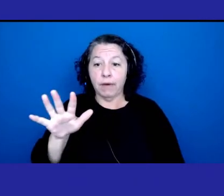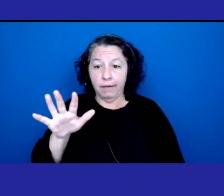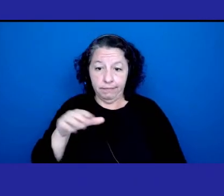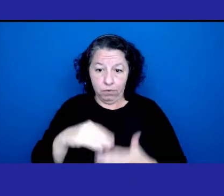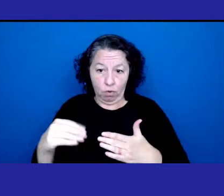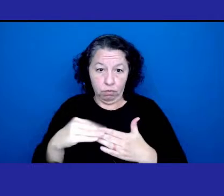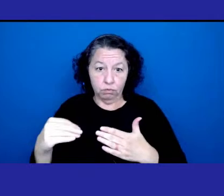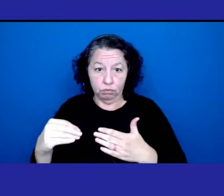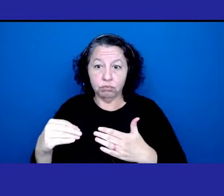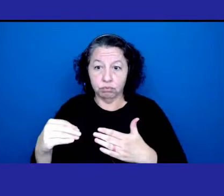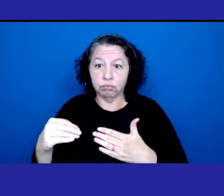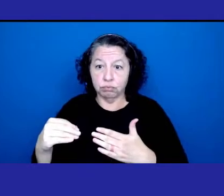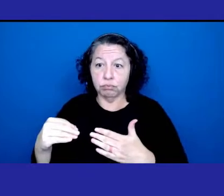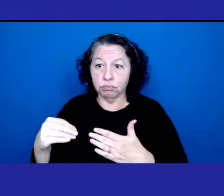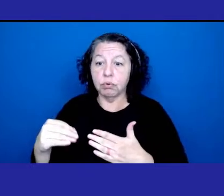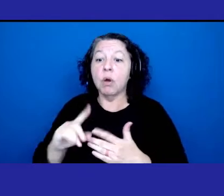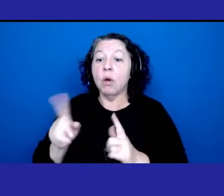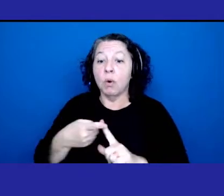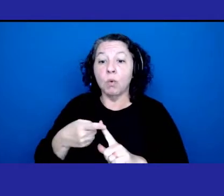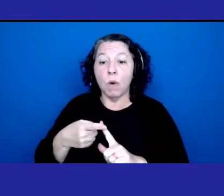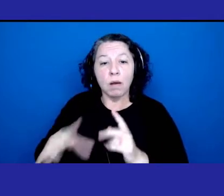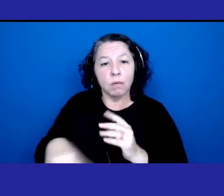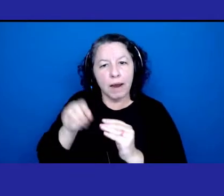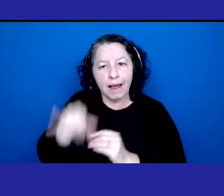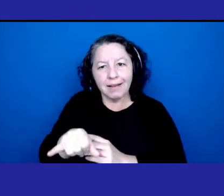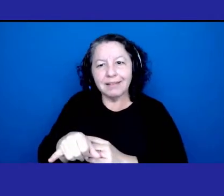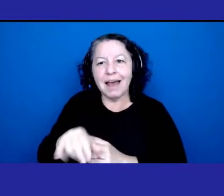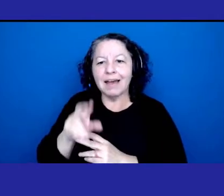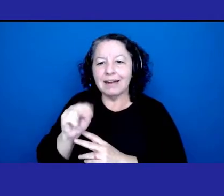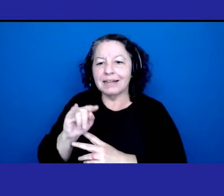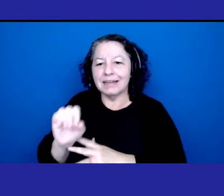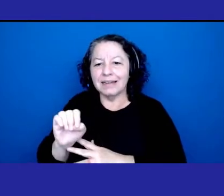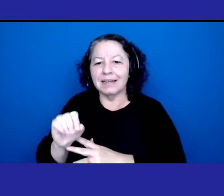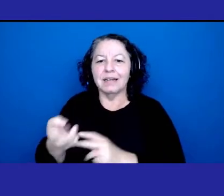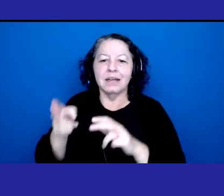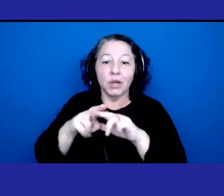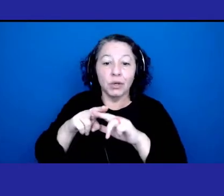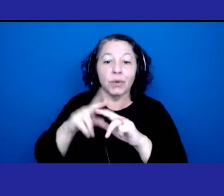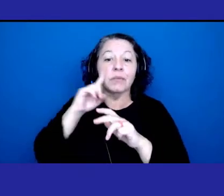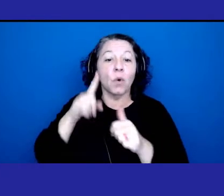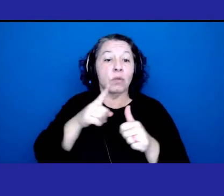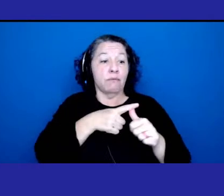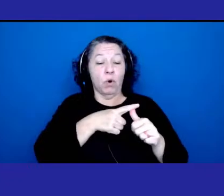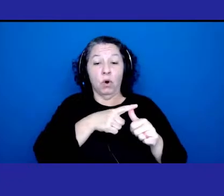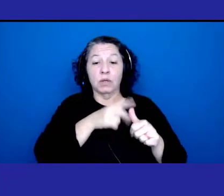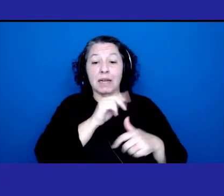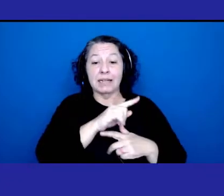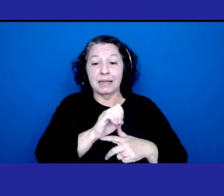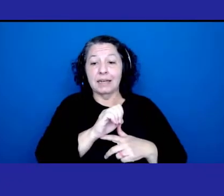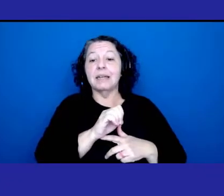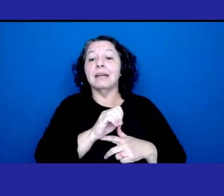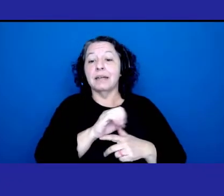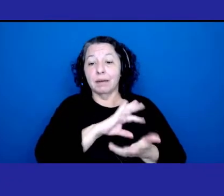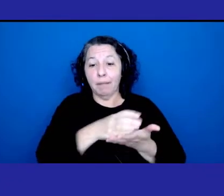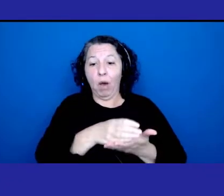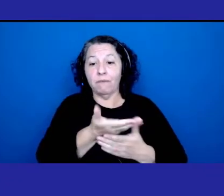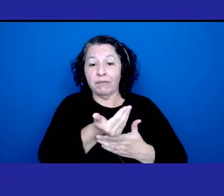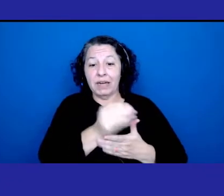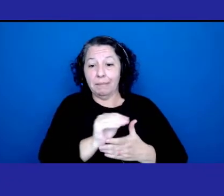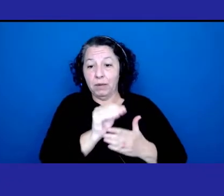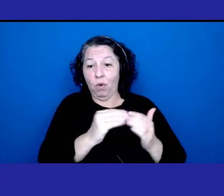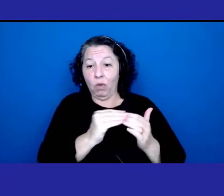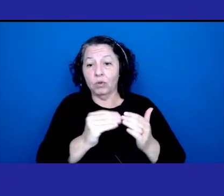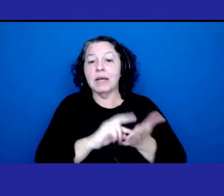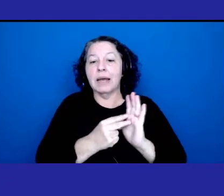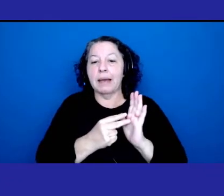$29,922,455. When adding that NCE increase to the original NCE amount of 15 million, this raises